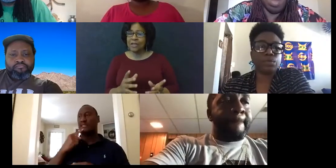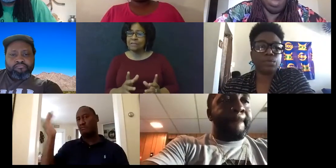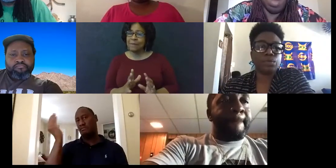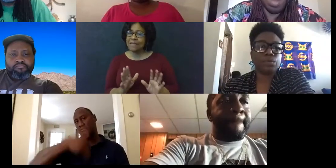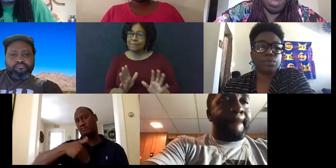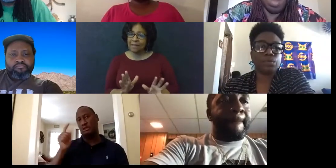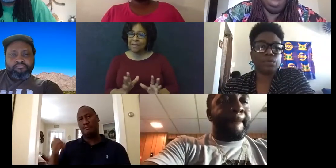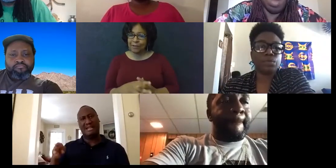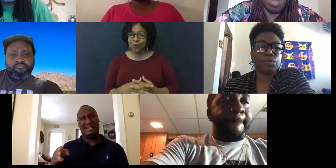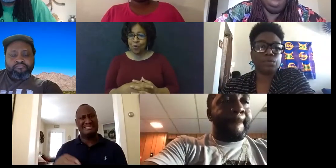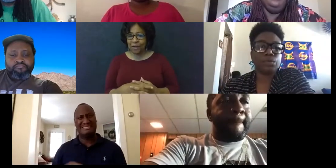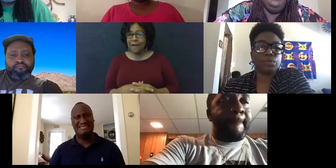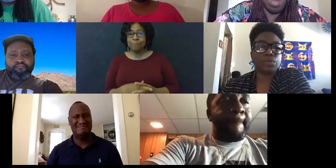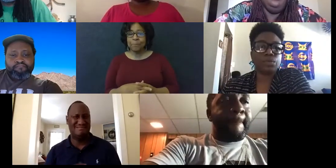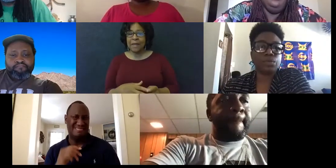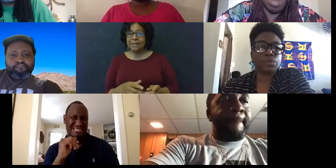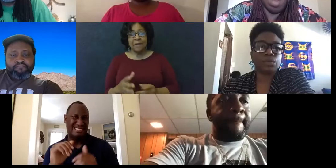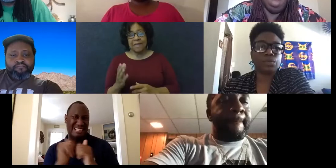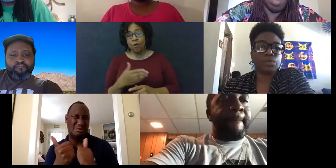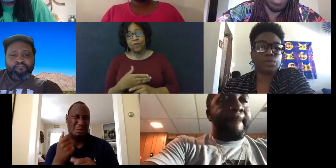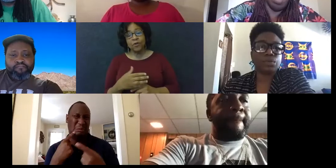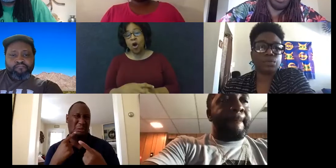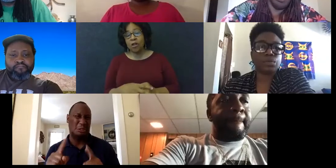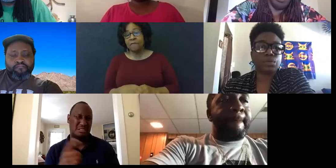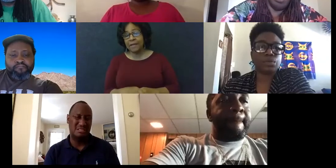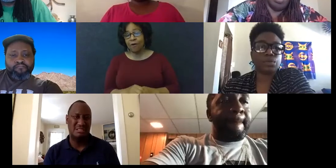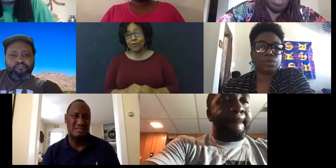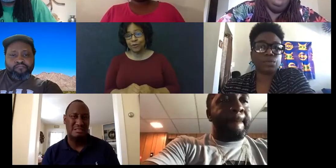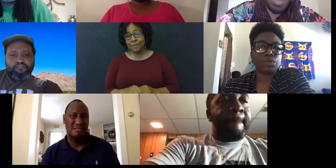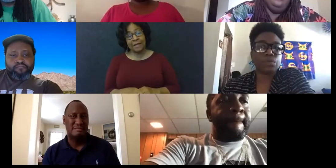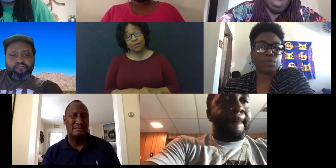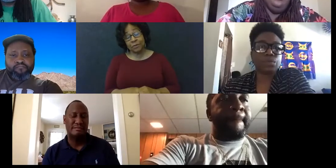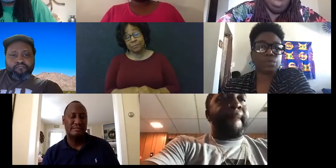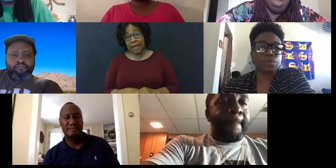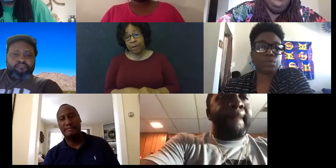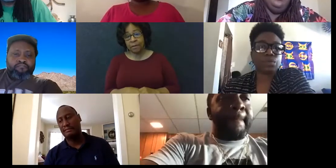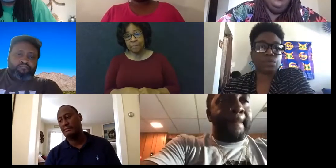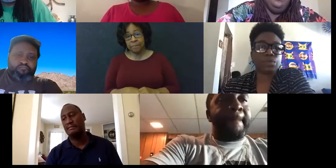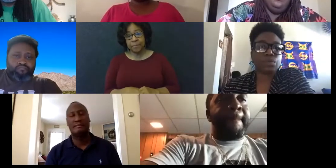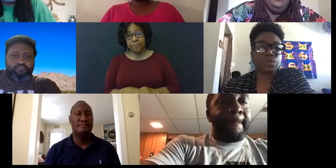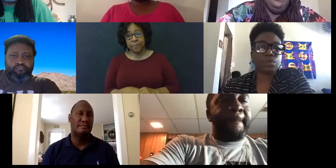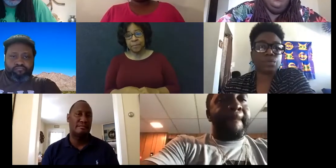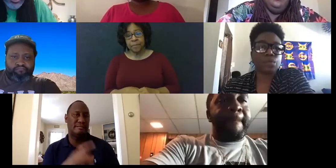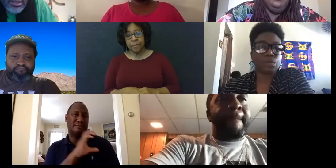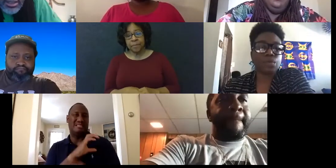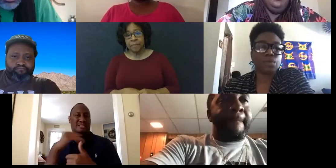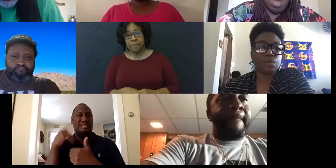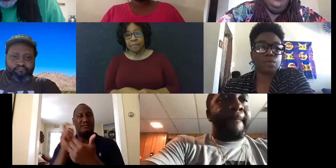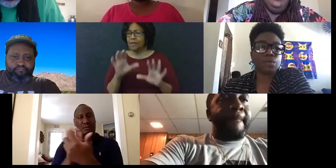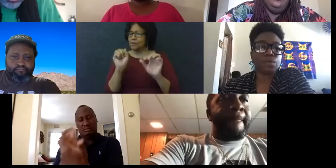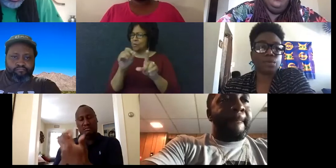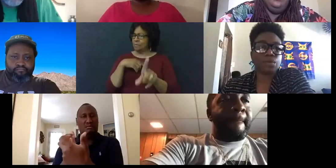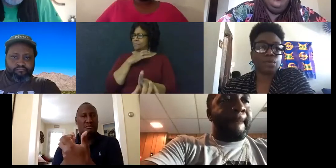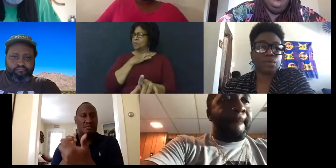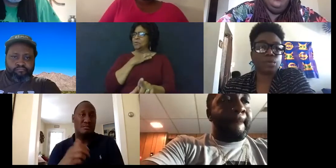It just means I'm telling a story and they overlook all of my culture and it shouldn't be that way. So how does it